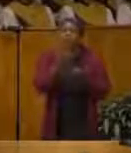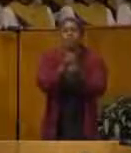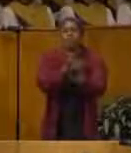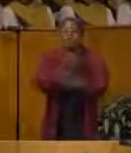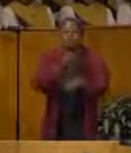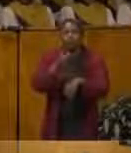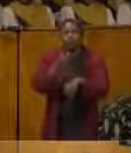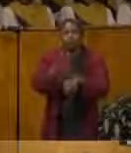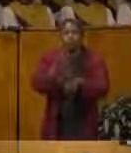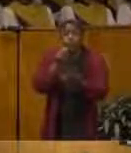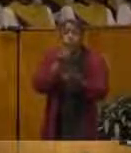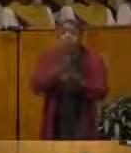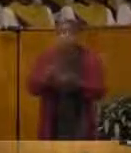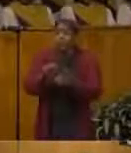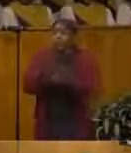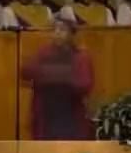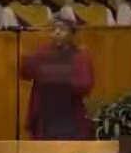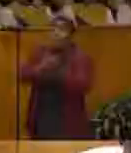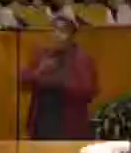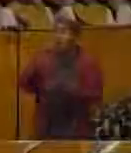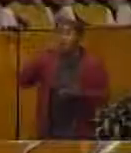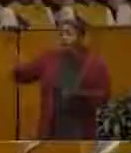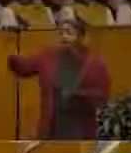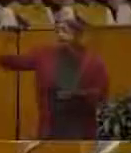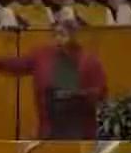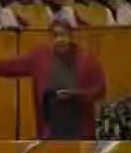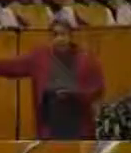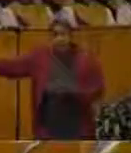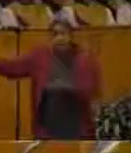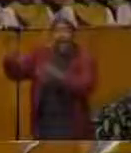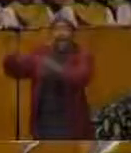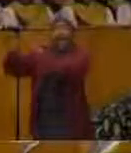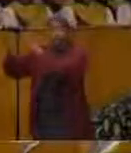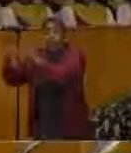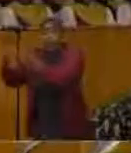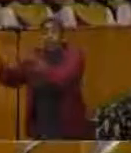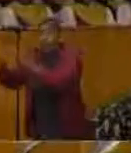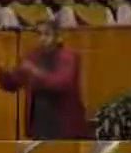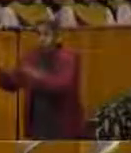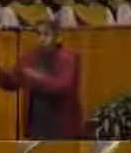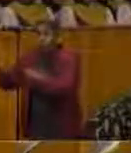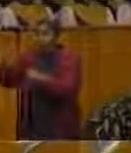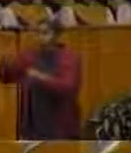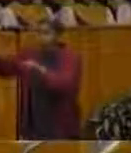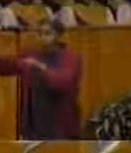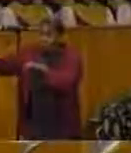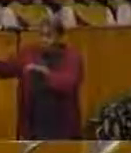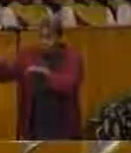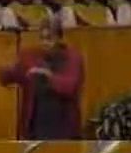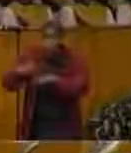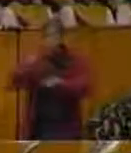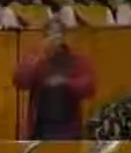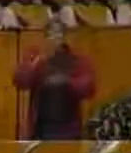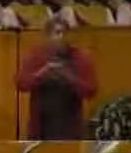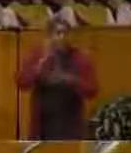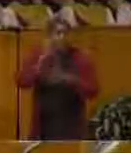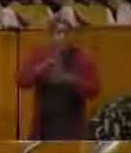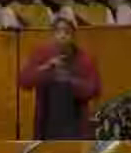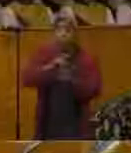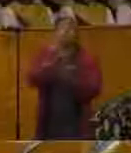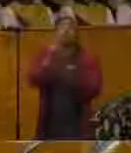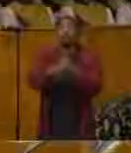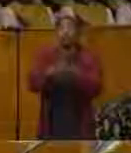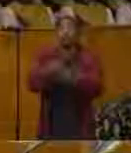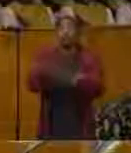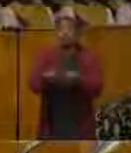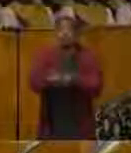You parked 3 blocks away, got out in the cold, walked over some cobblestone, knowing you were gonna change your shoes